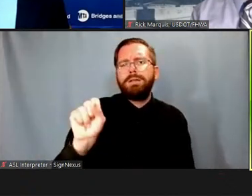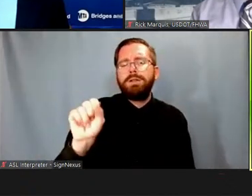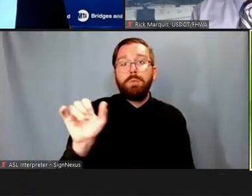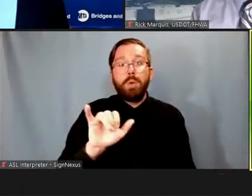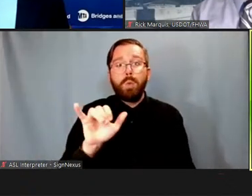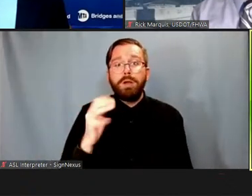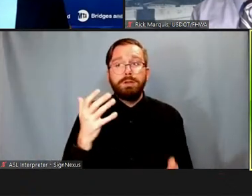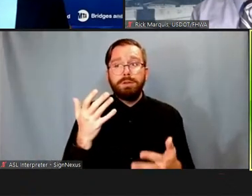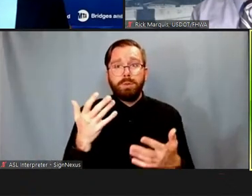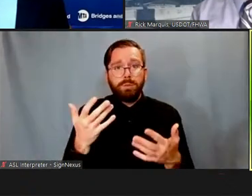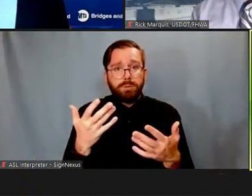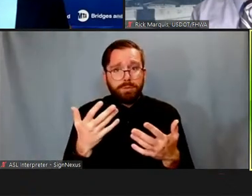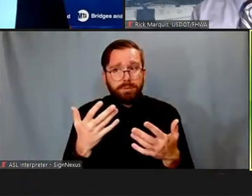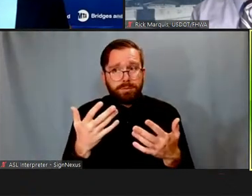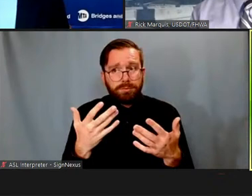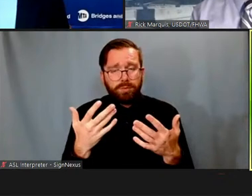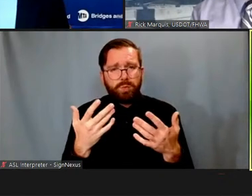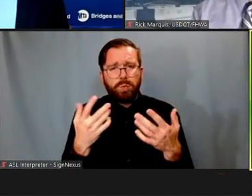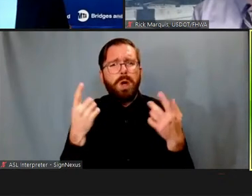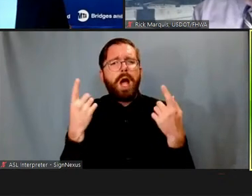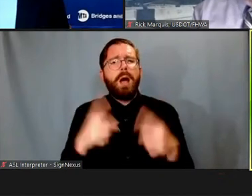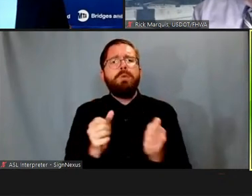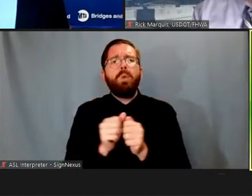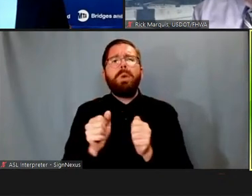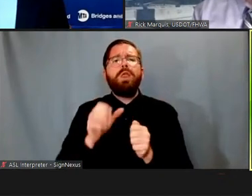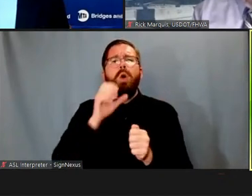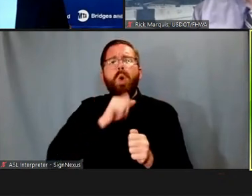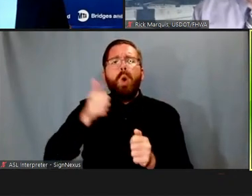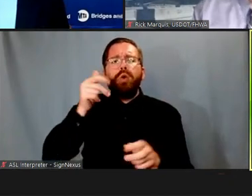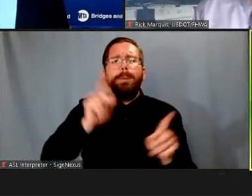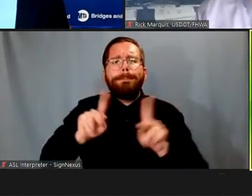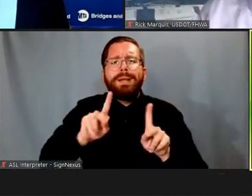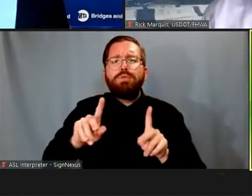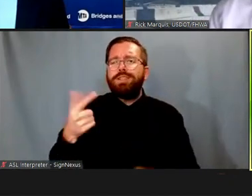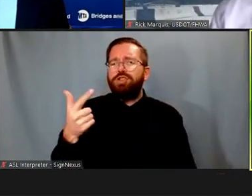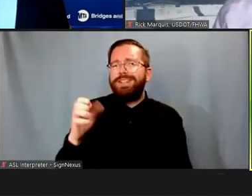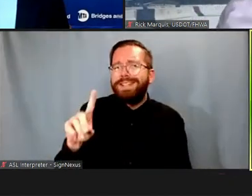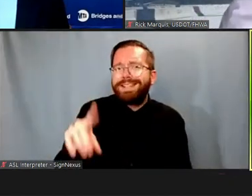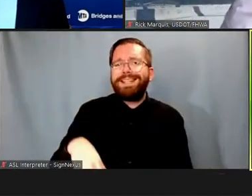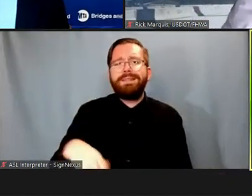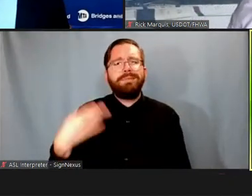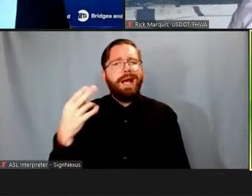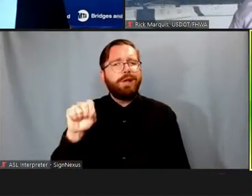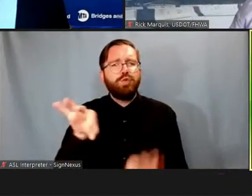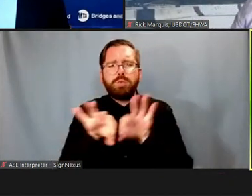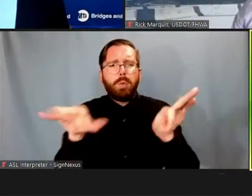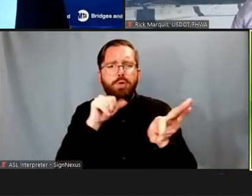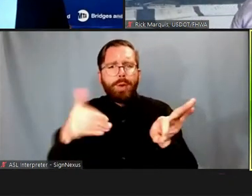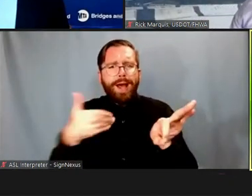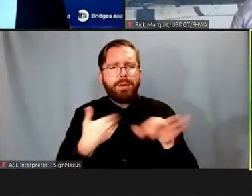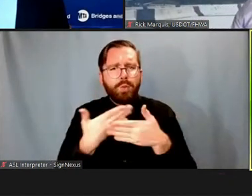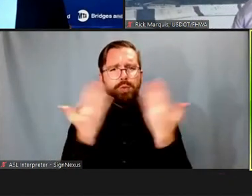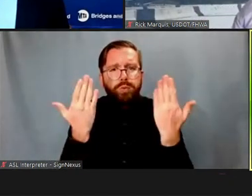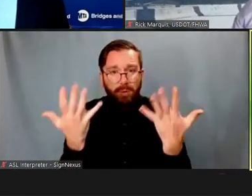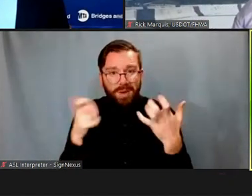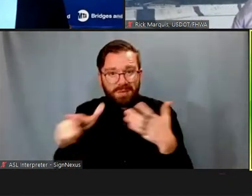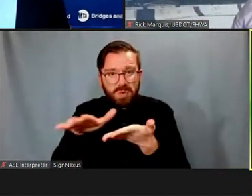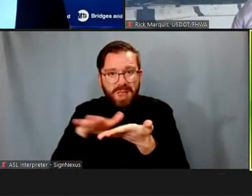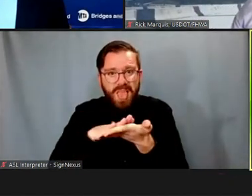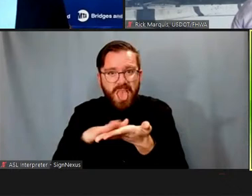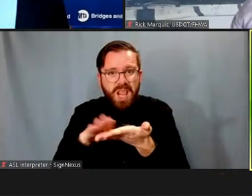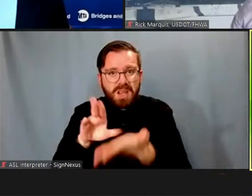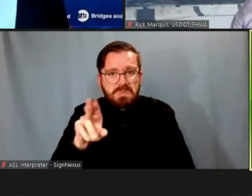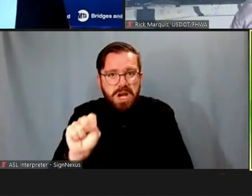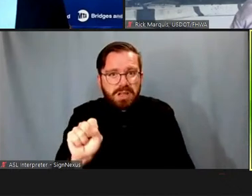who don't have um geds who don't have high school diplomas what are you going to do with them you want them to clean the buses you know i had them to clean the the